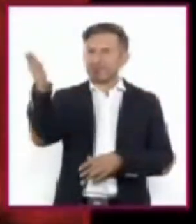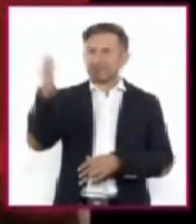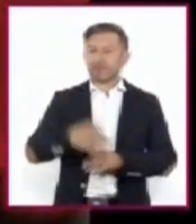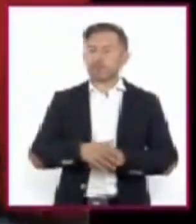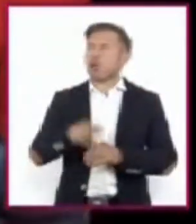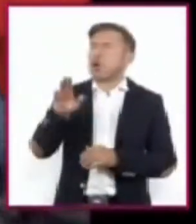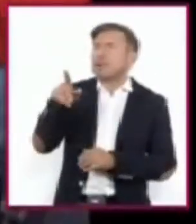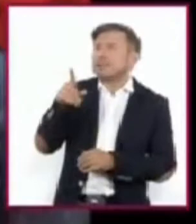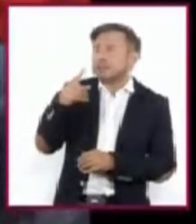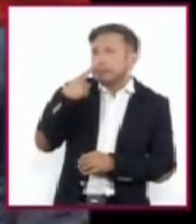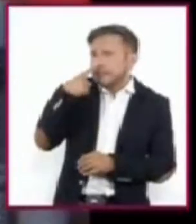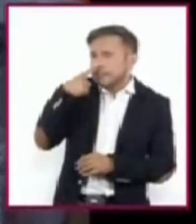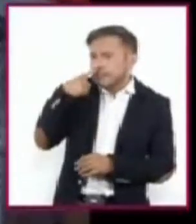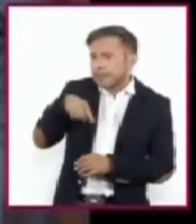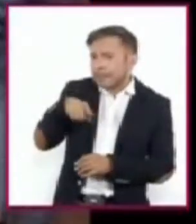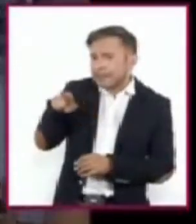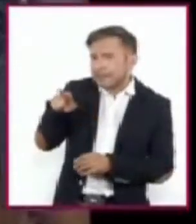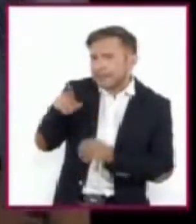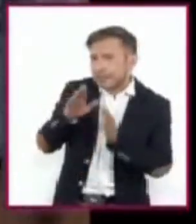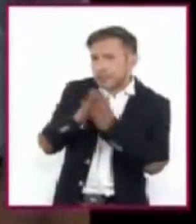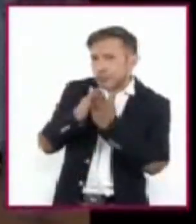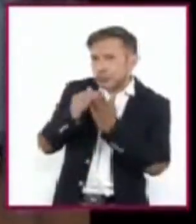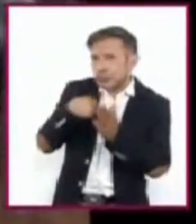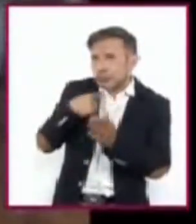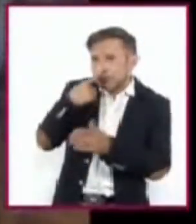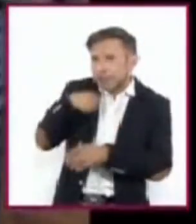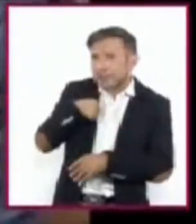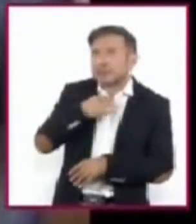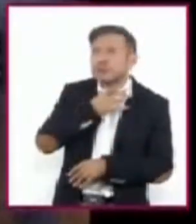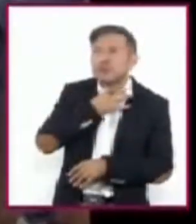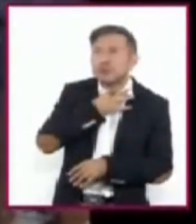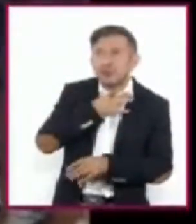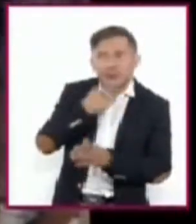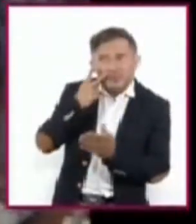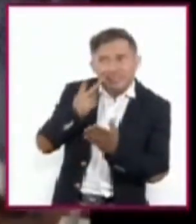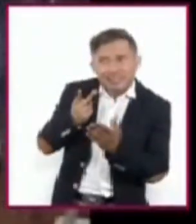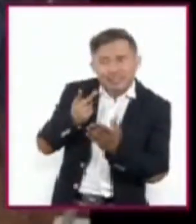Hey, professor. Yes. May I see the book? Anything you want, my dear.